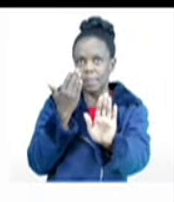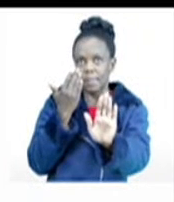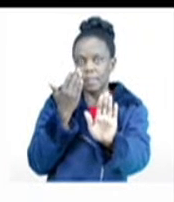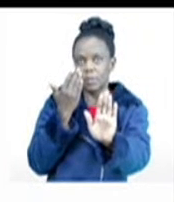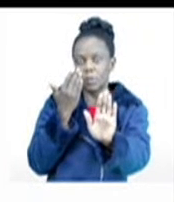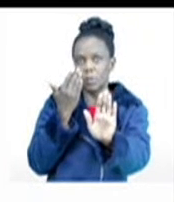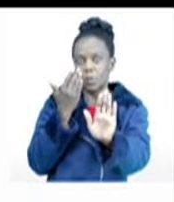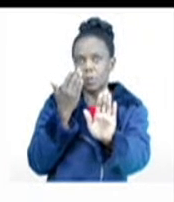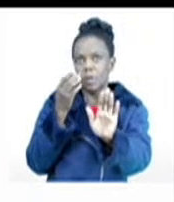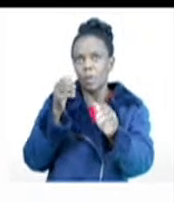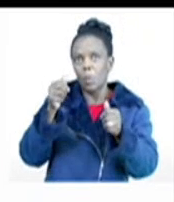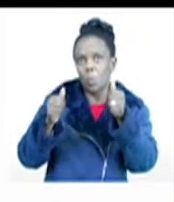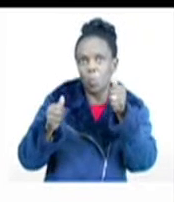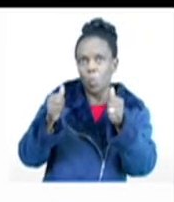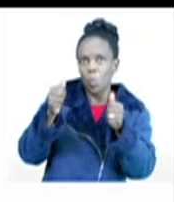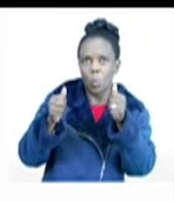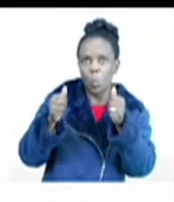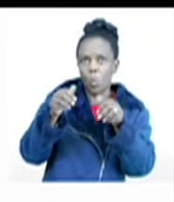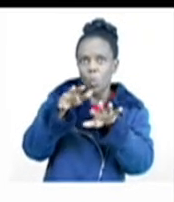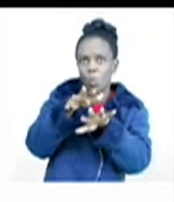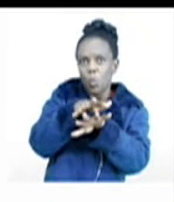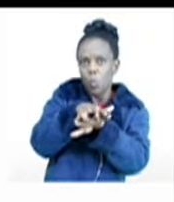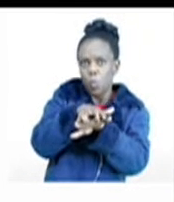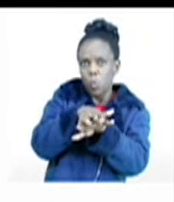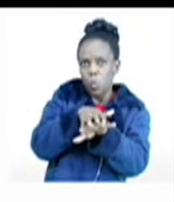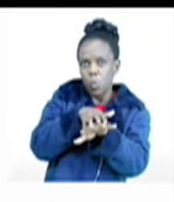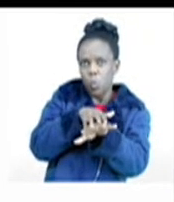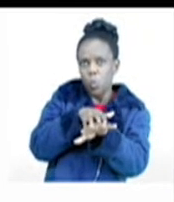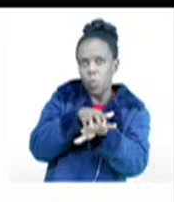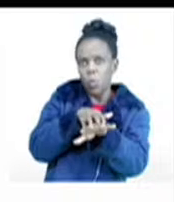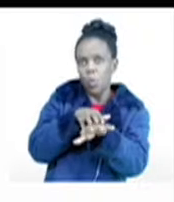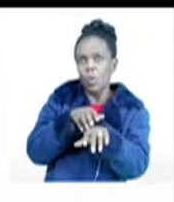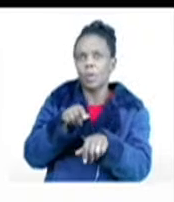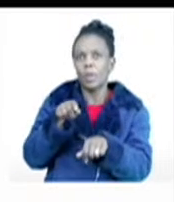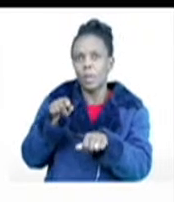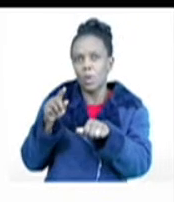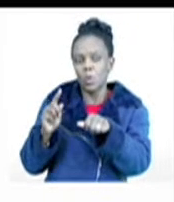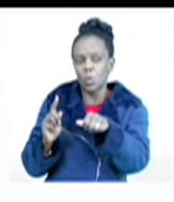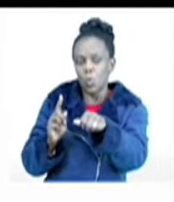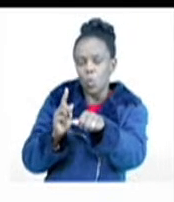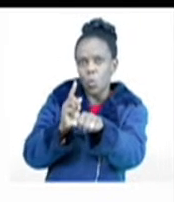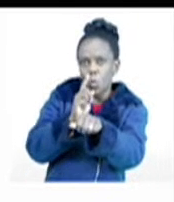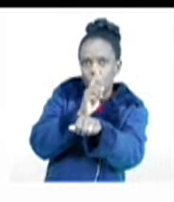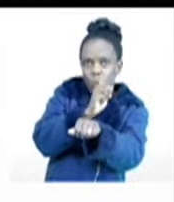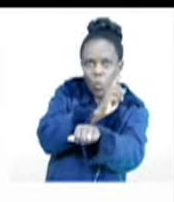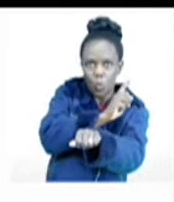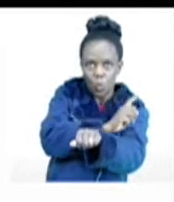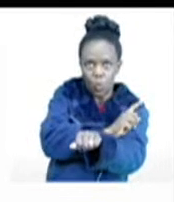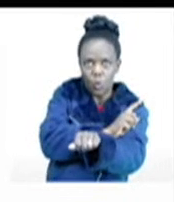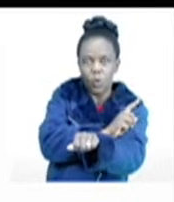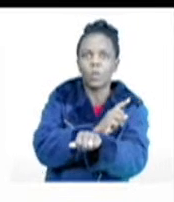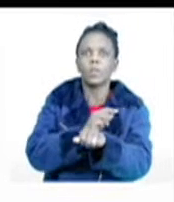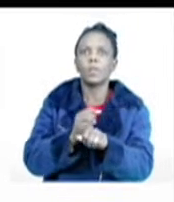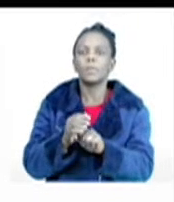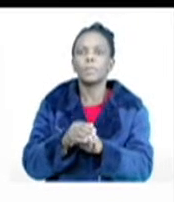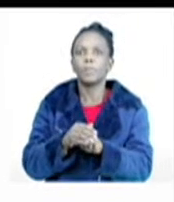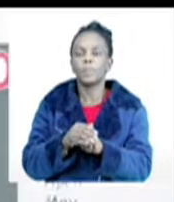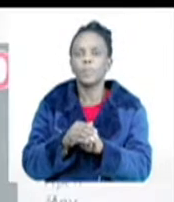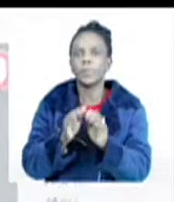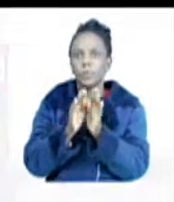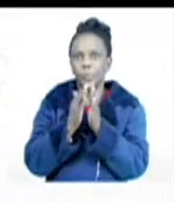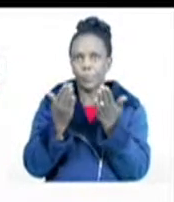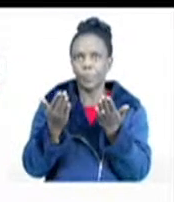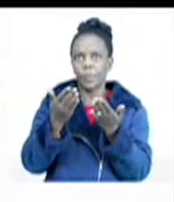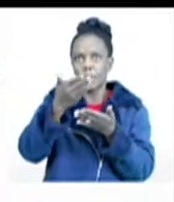they slow down to help you cross the road if you need to. Let's take a look at our next sign on page 20.